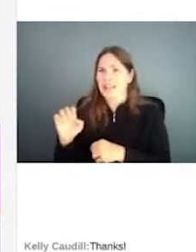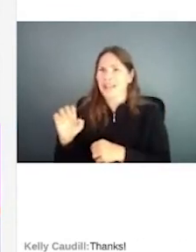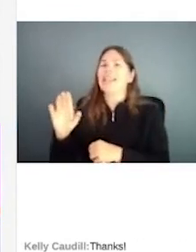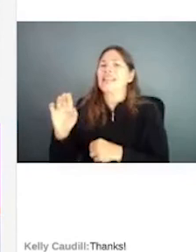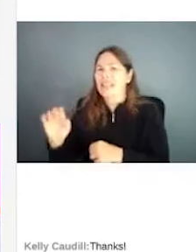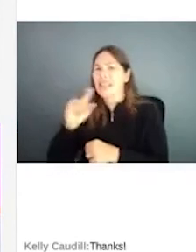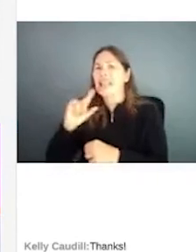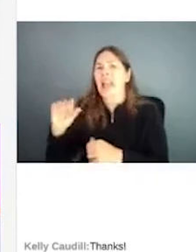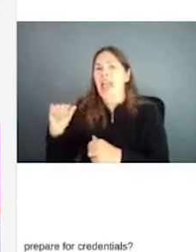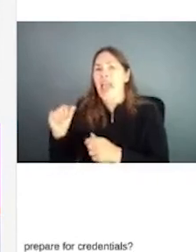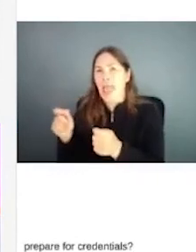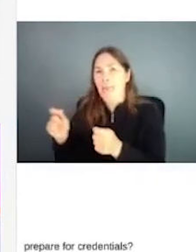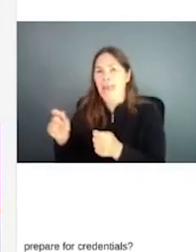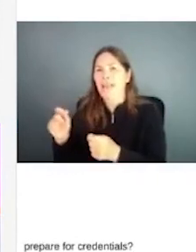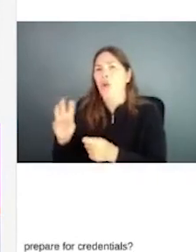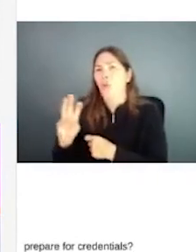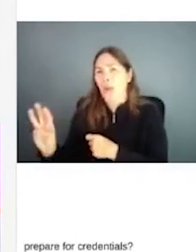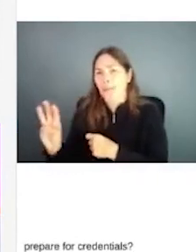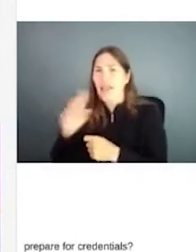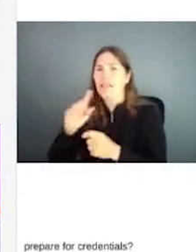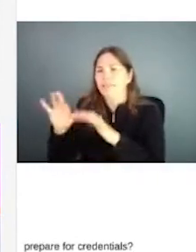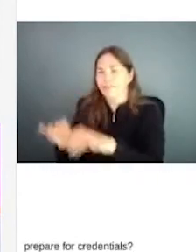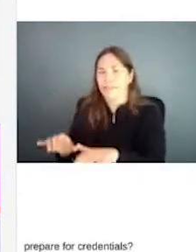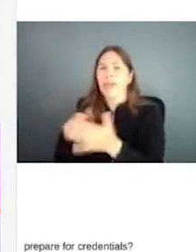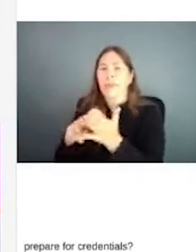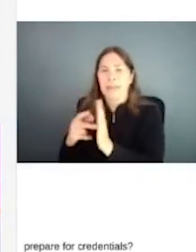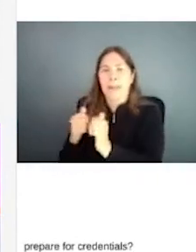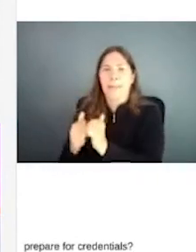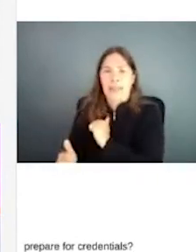serves as them passing the final.